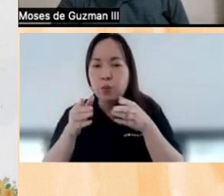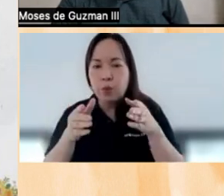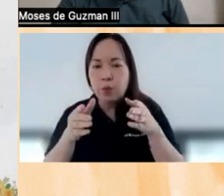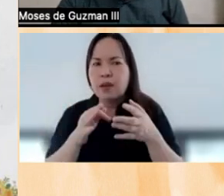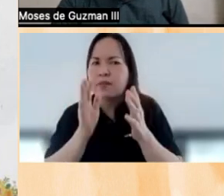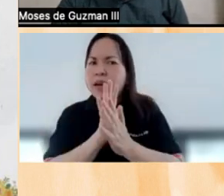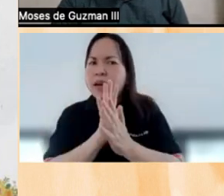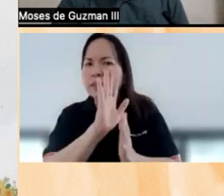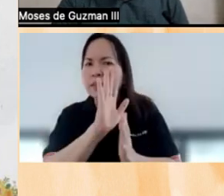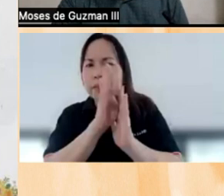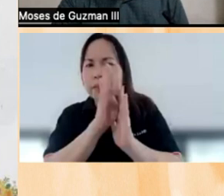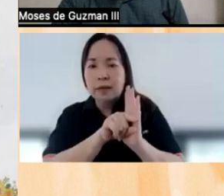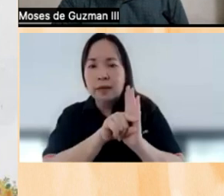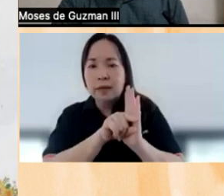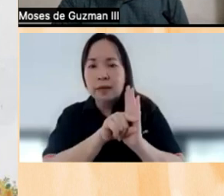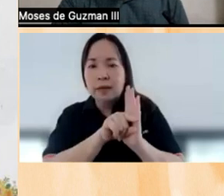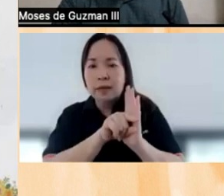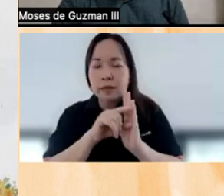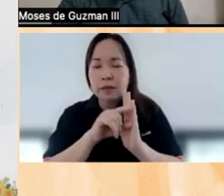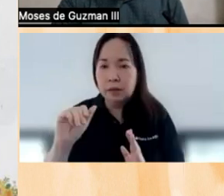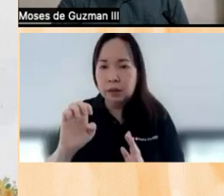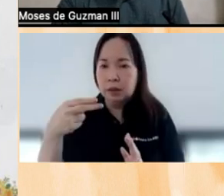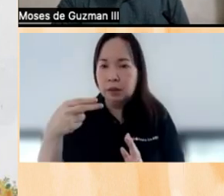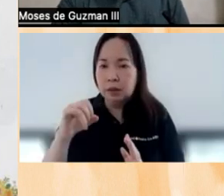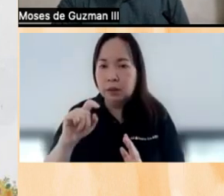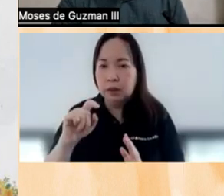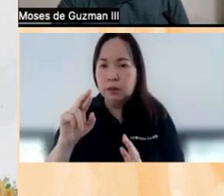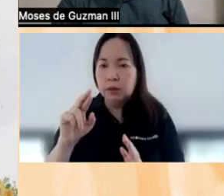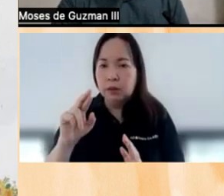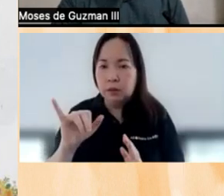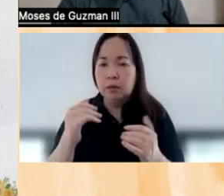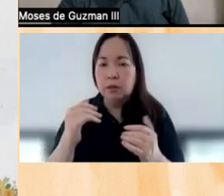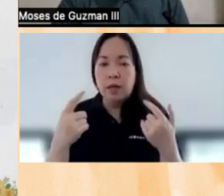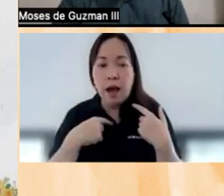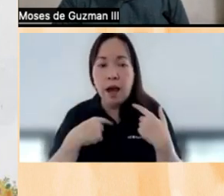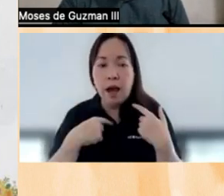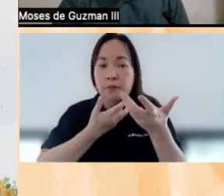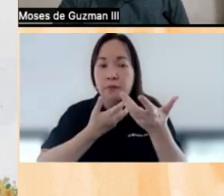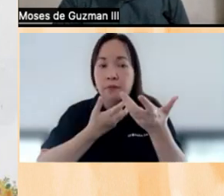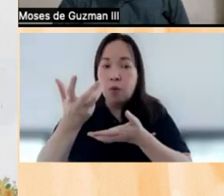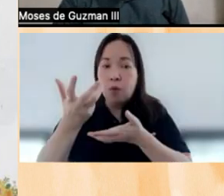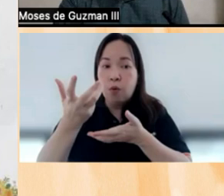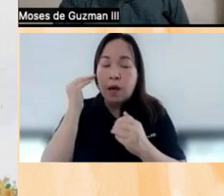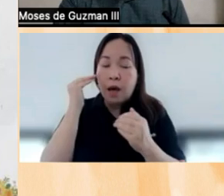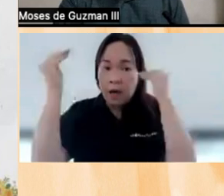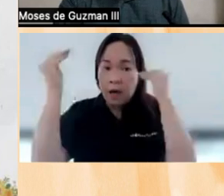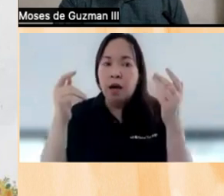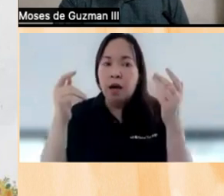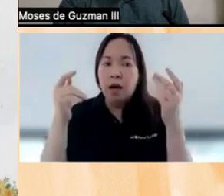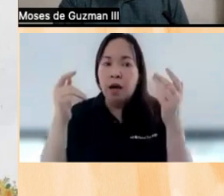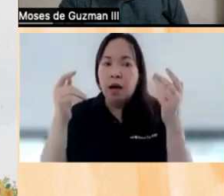comments should never be dismissed as unimportant. We should acknowledge the seriousness of their